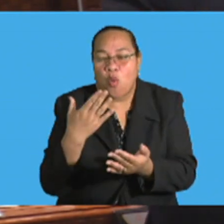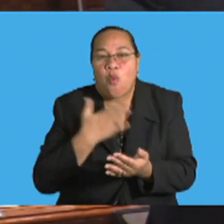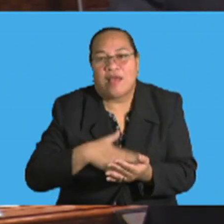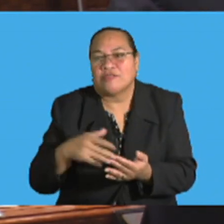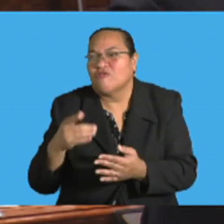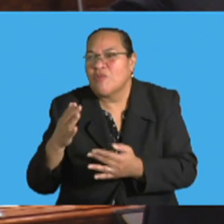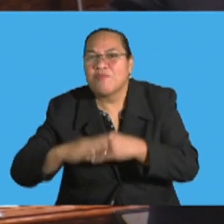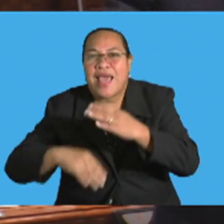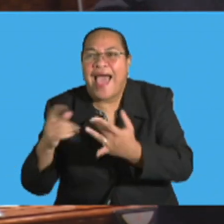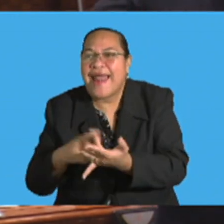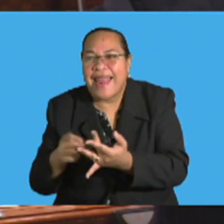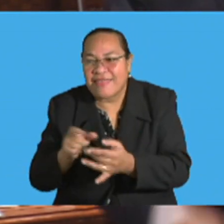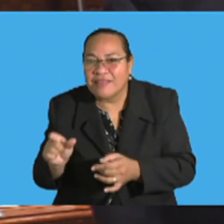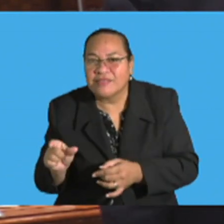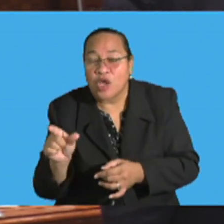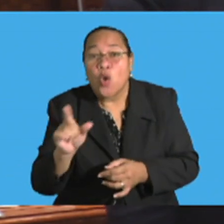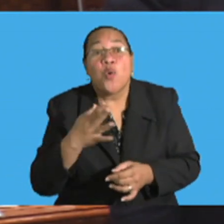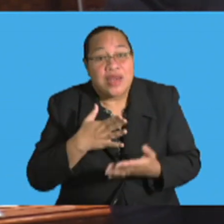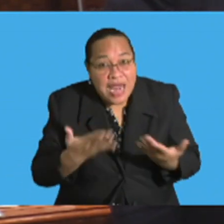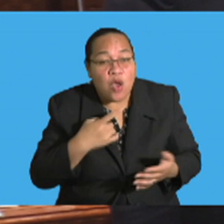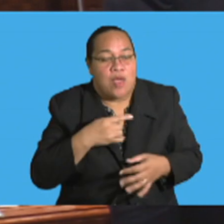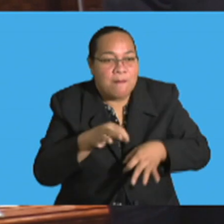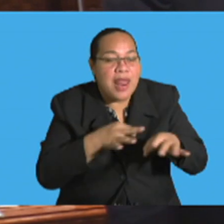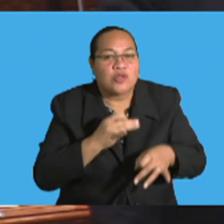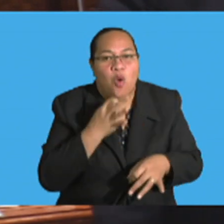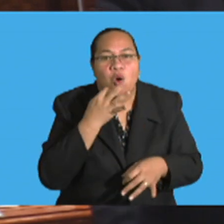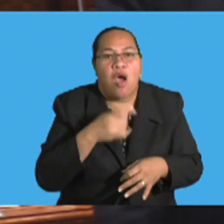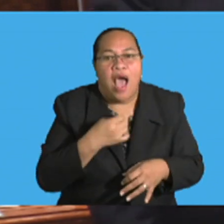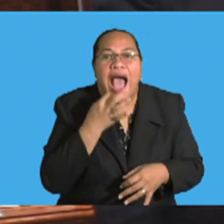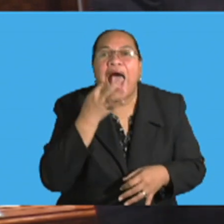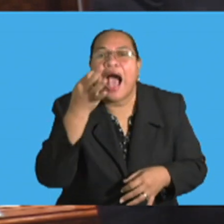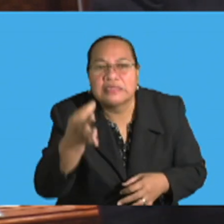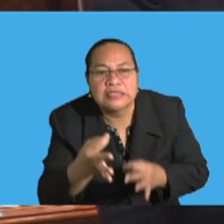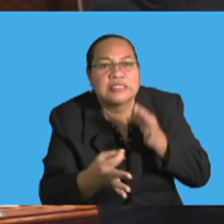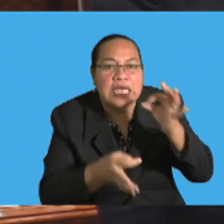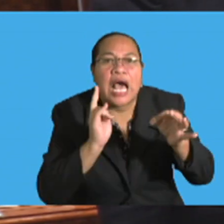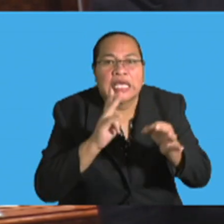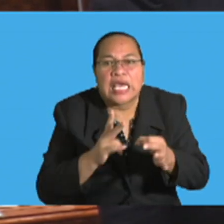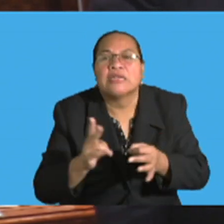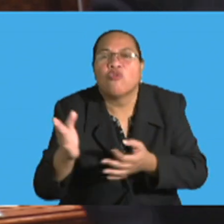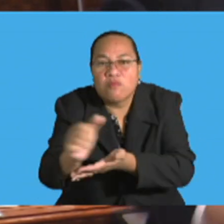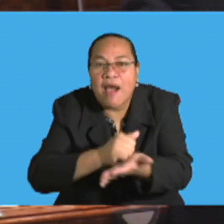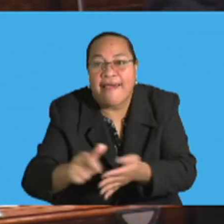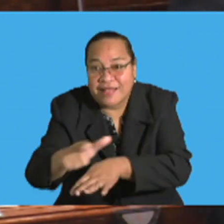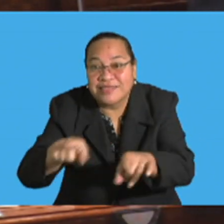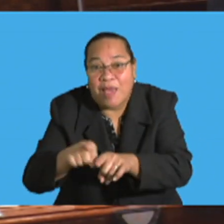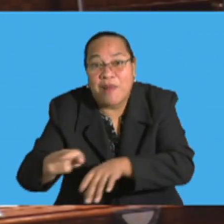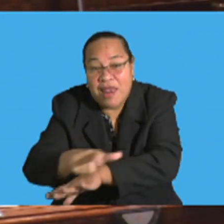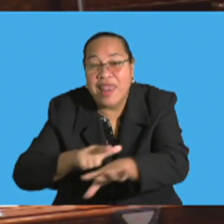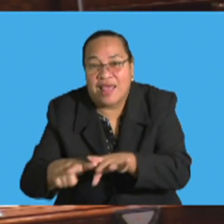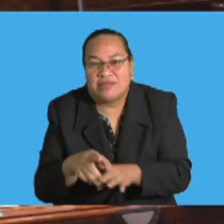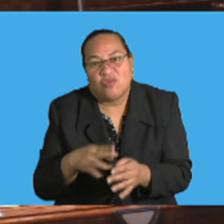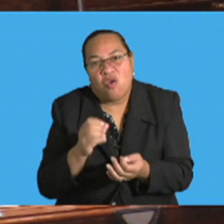We have to go back and acquire these lands at the cost of AFL. So when we talk about master